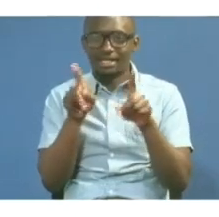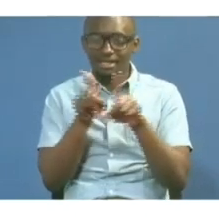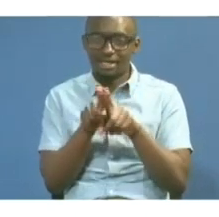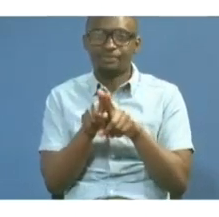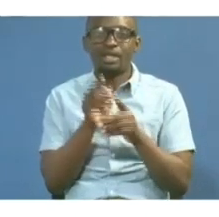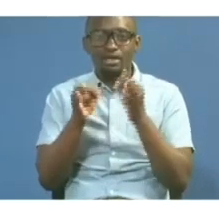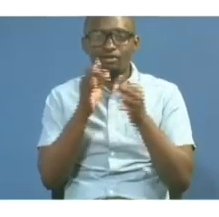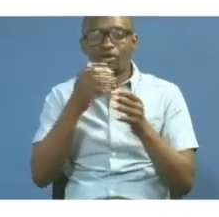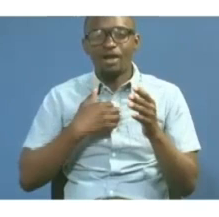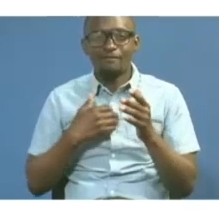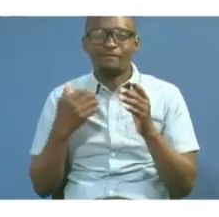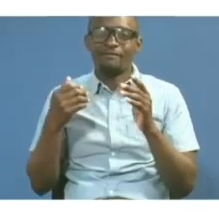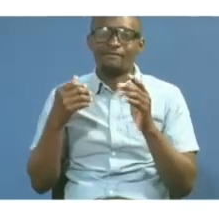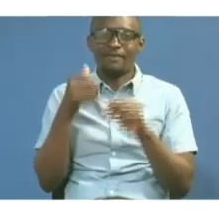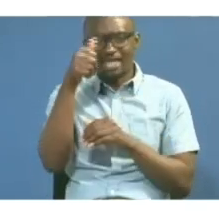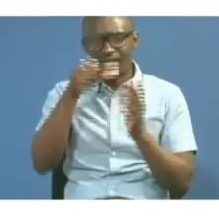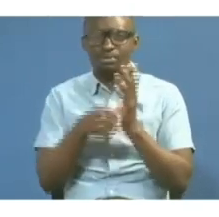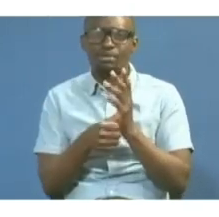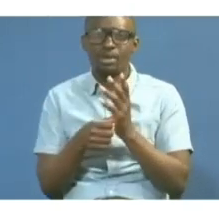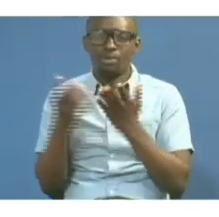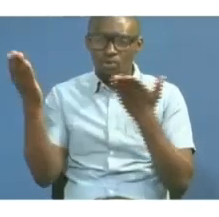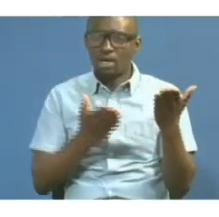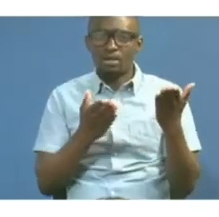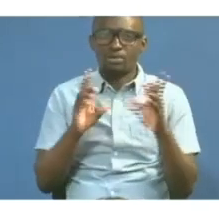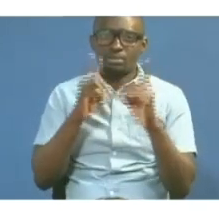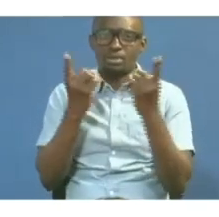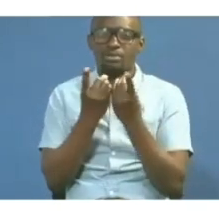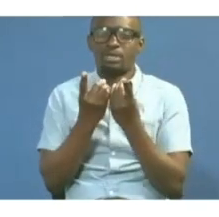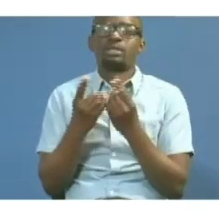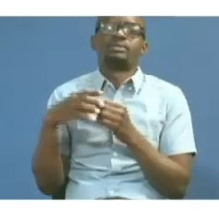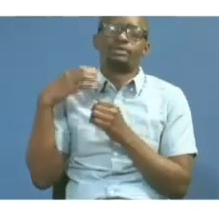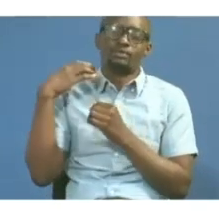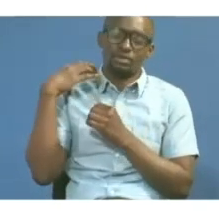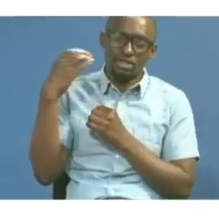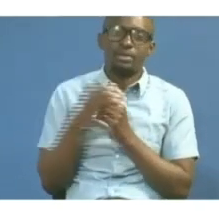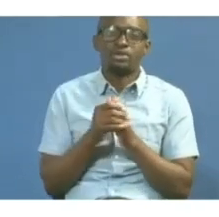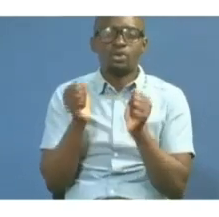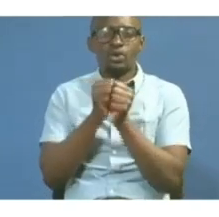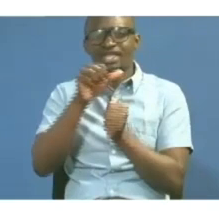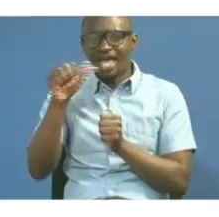us. Otherwise, if you have any issue, you are welcome to the department of the chairperson. You'll find me